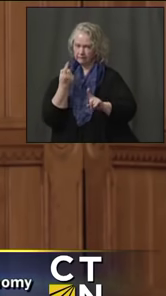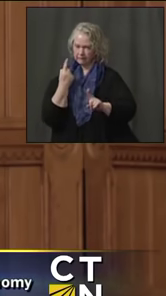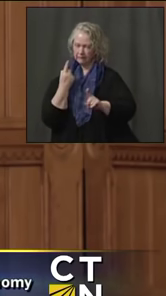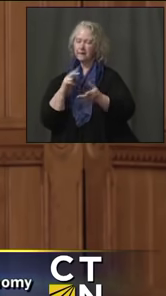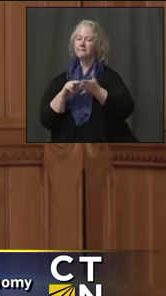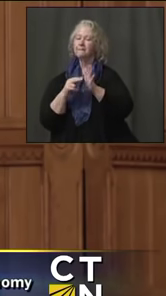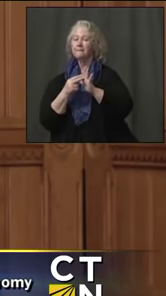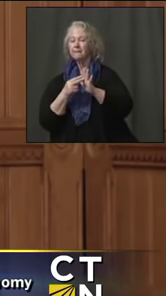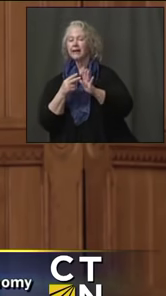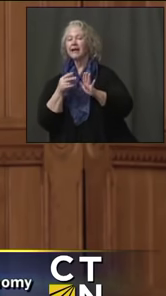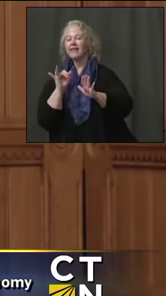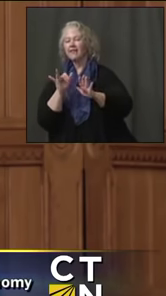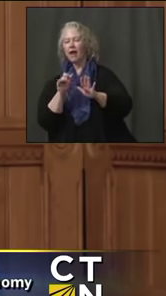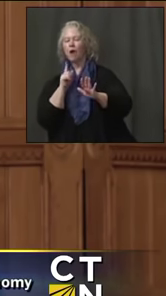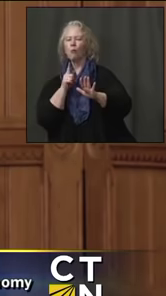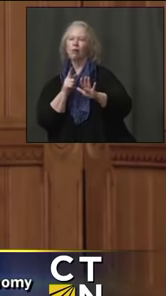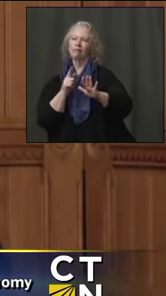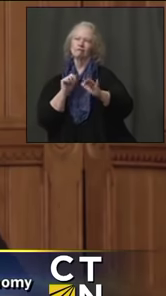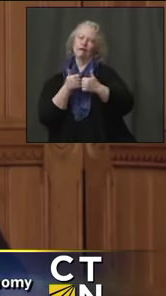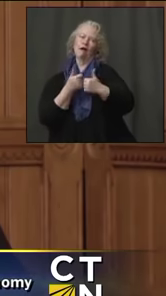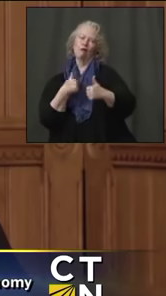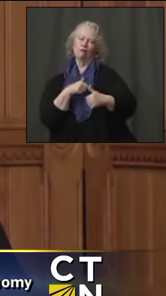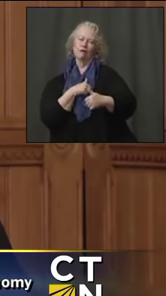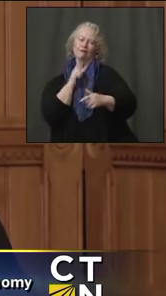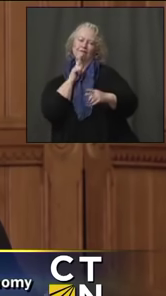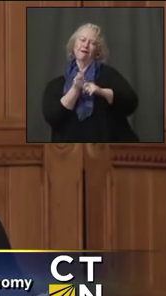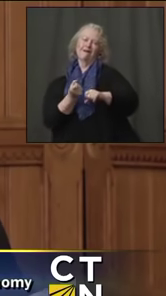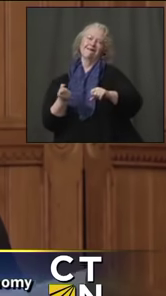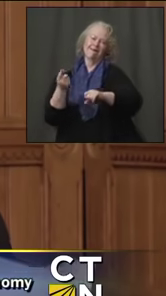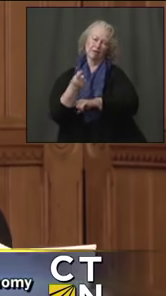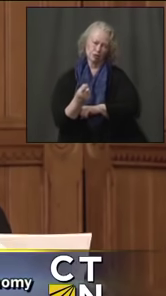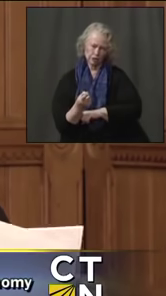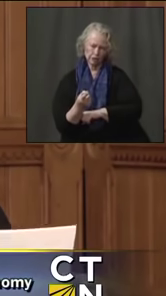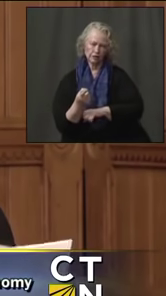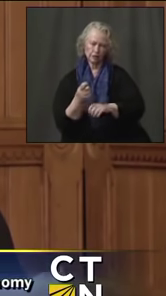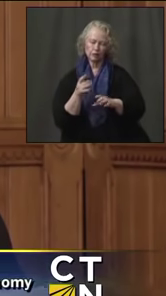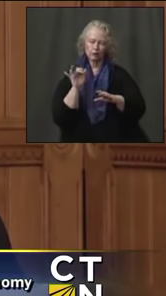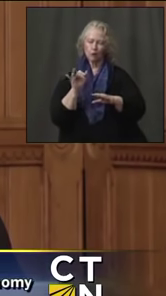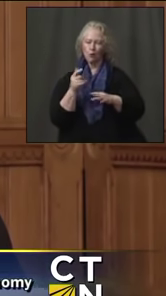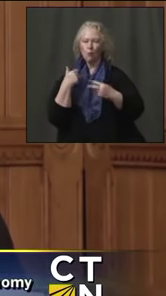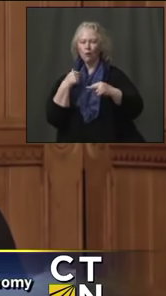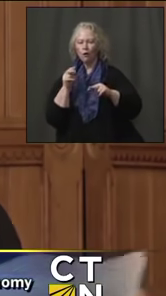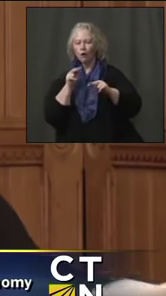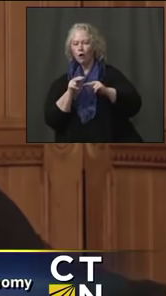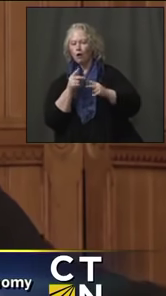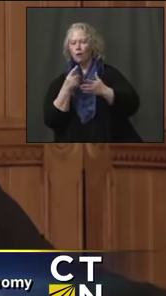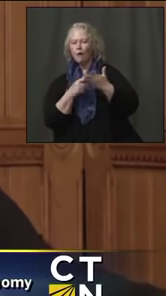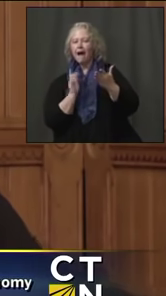fiscal 21 more challenging. So our estimates are based on the best information that we have to date.